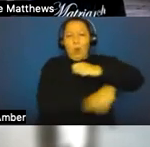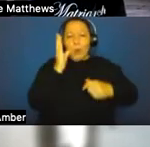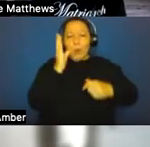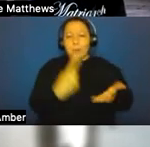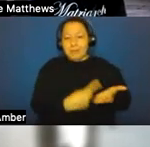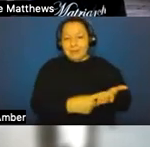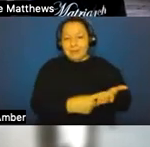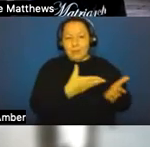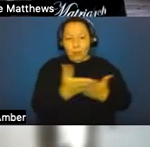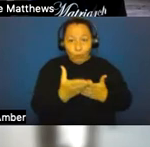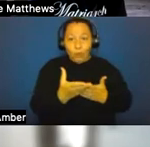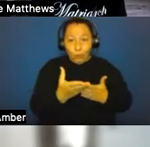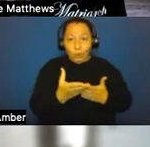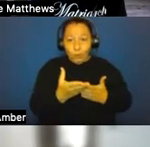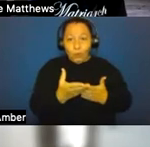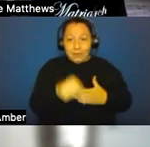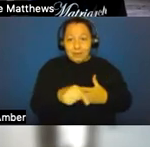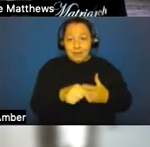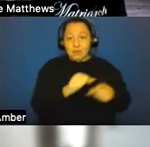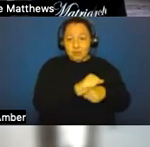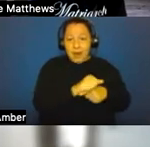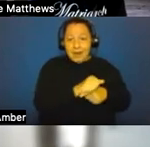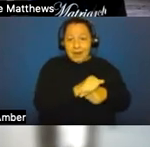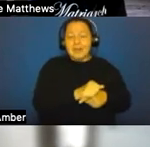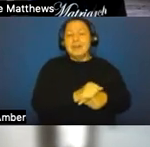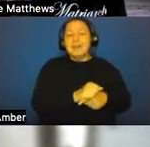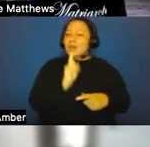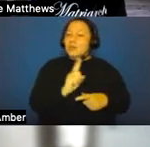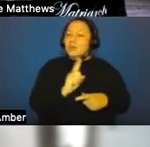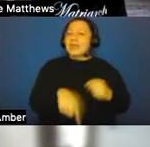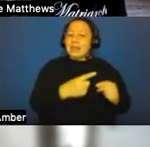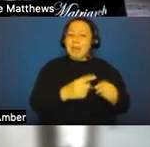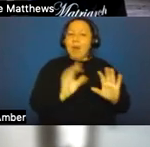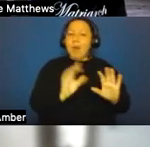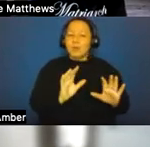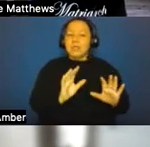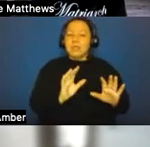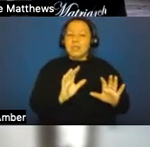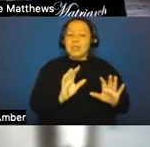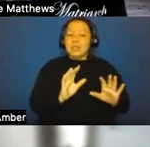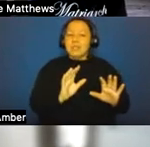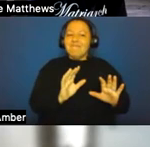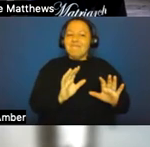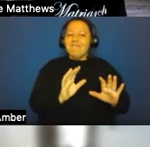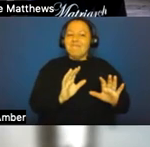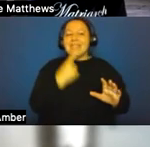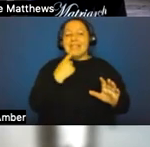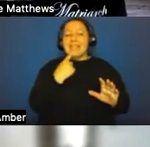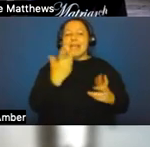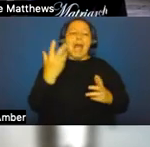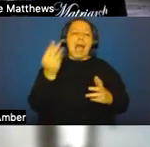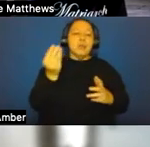advocacy training is really about, this is about an externally imposed trauma. Someone